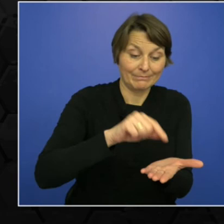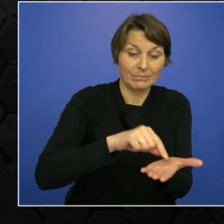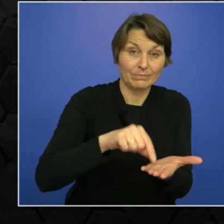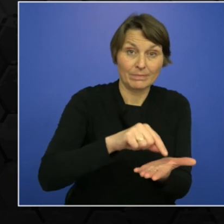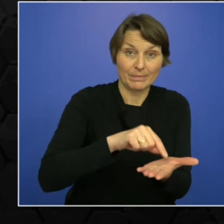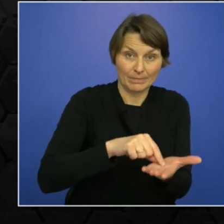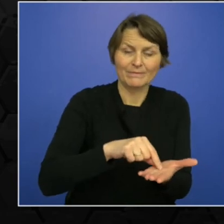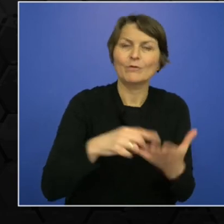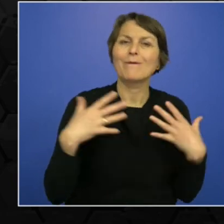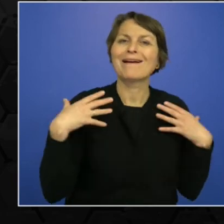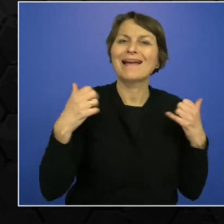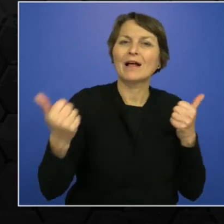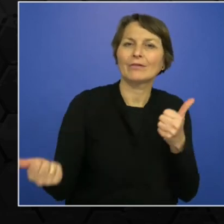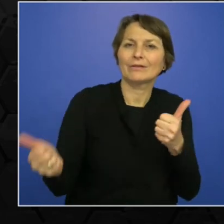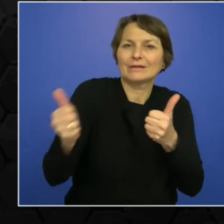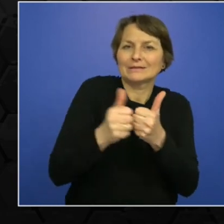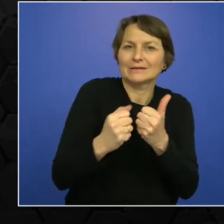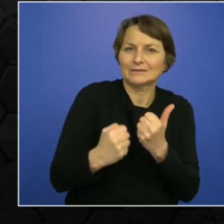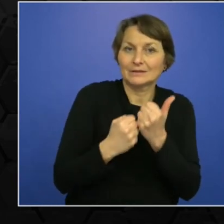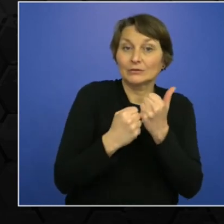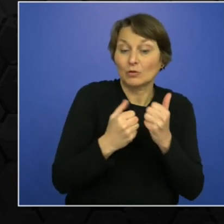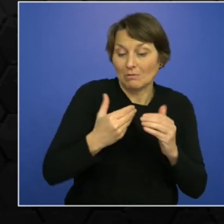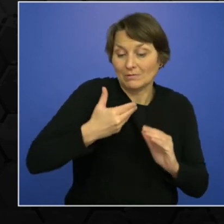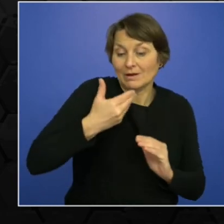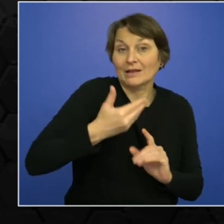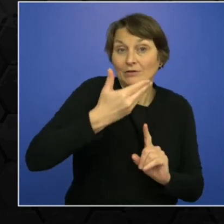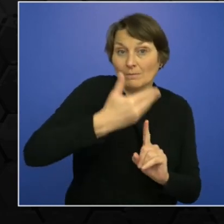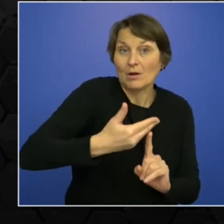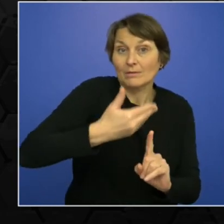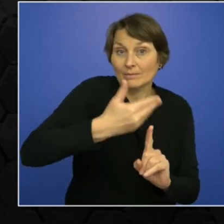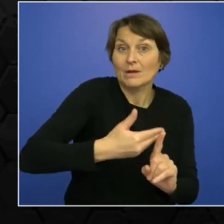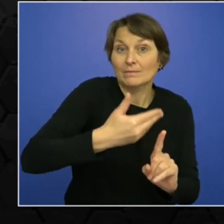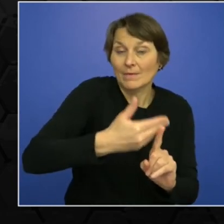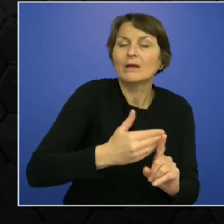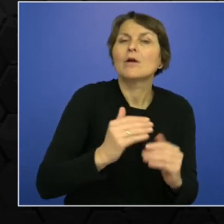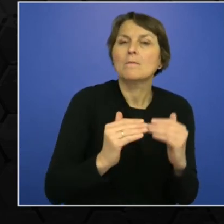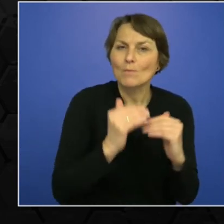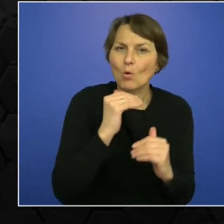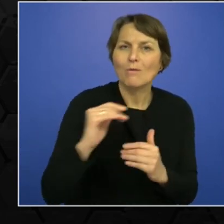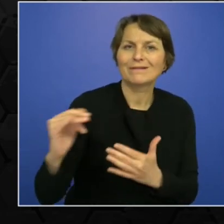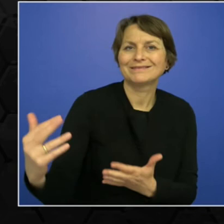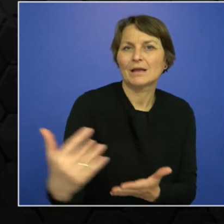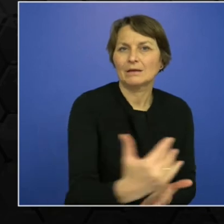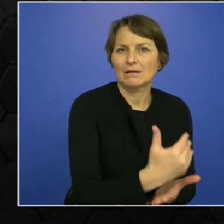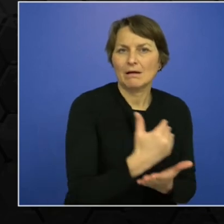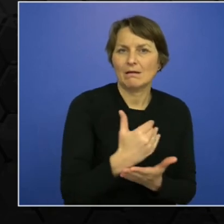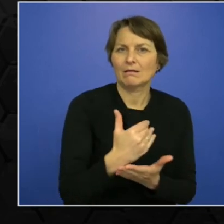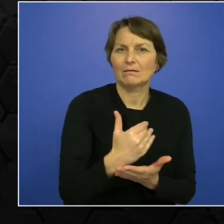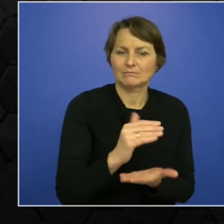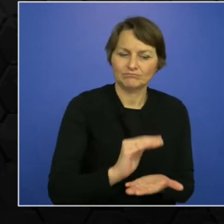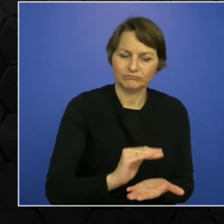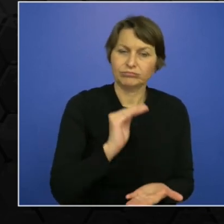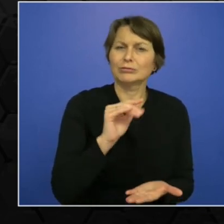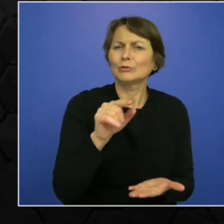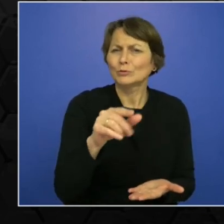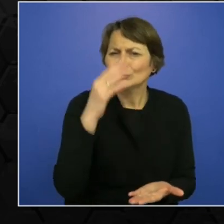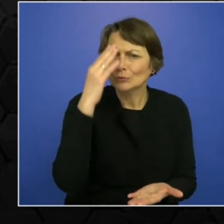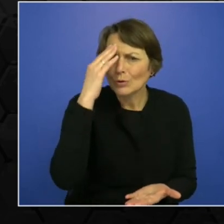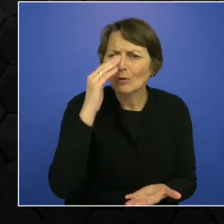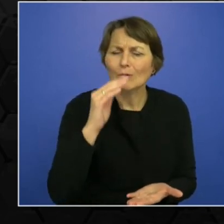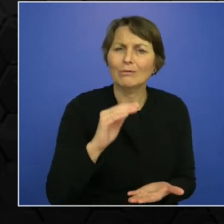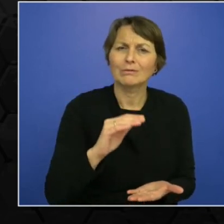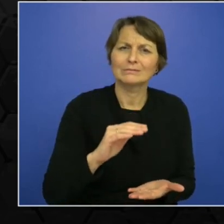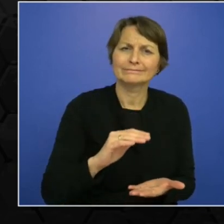in the next coming months is to be able to collect more data, because we all know in data science, in when you're carrying